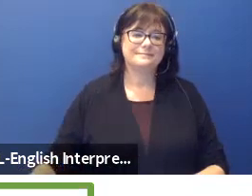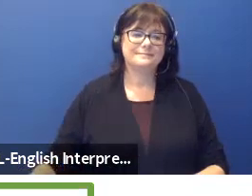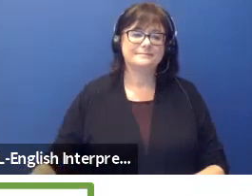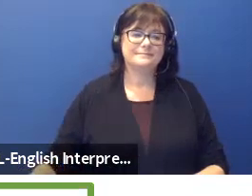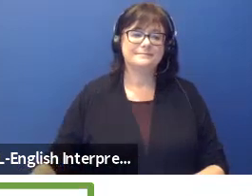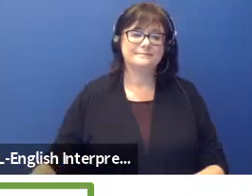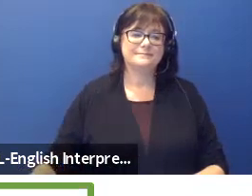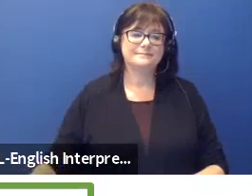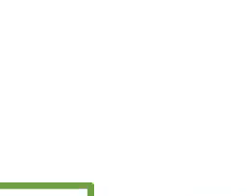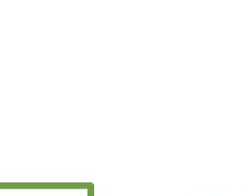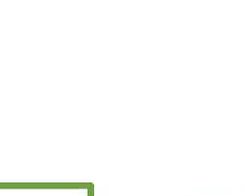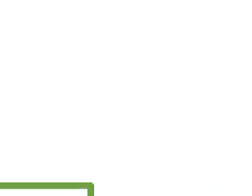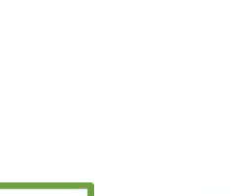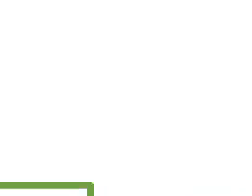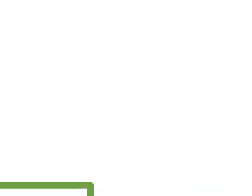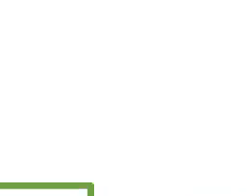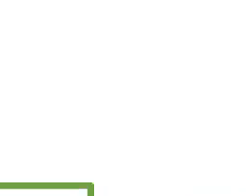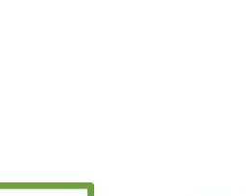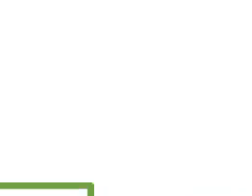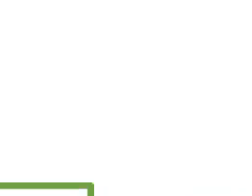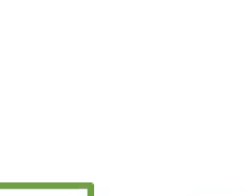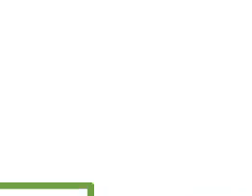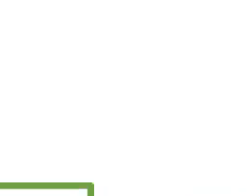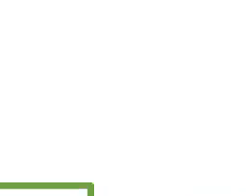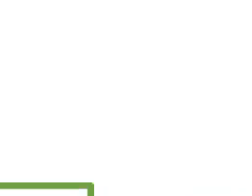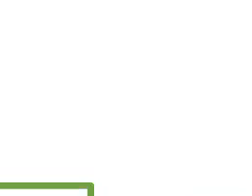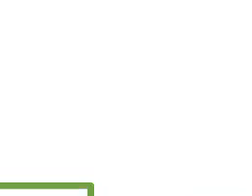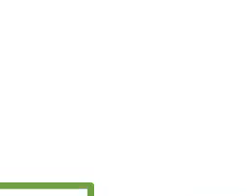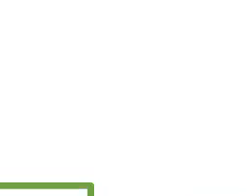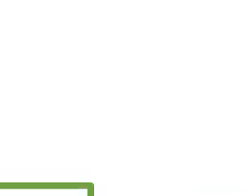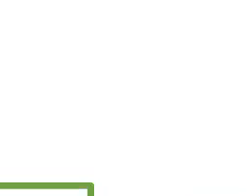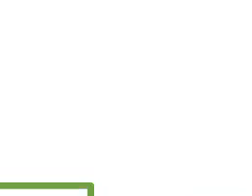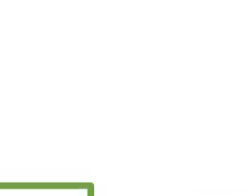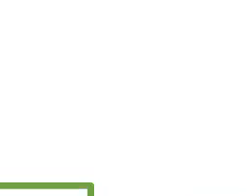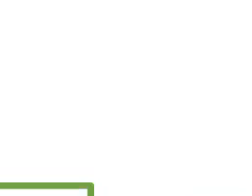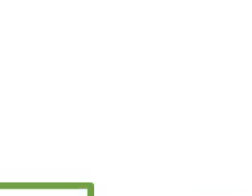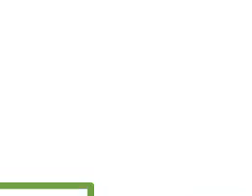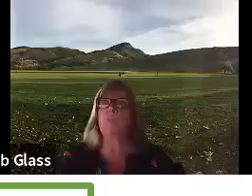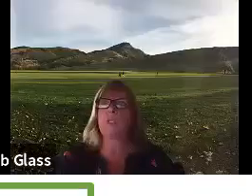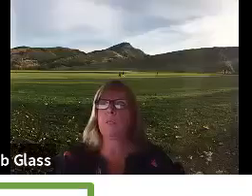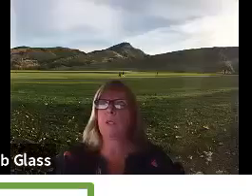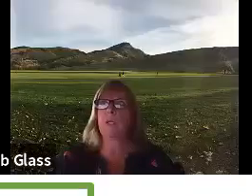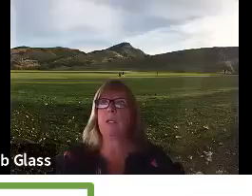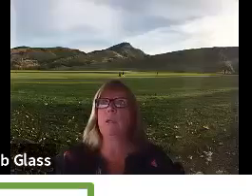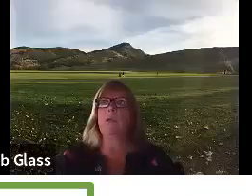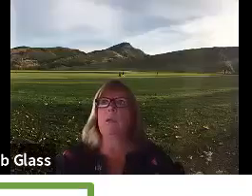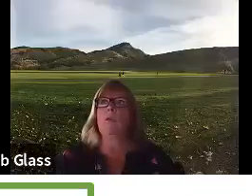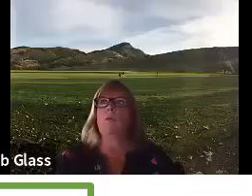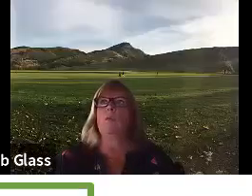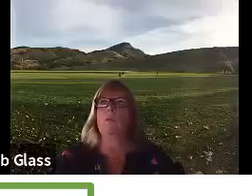So in terms of, you know, again, we've not gotten ahead of ourselves exactly, but we've addressed some of this a little bit